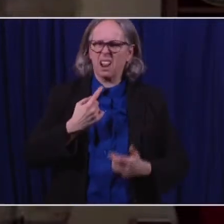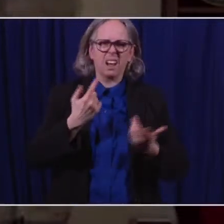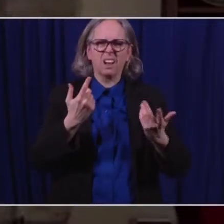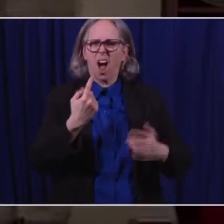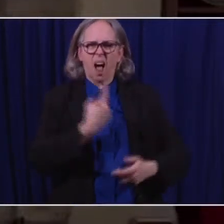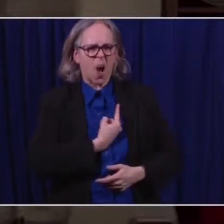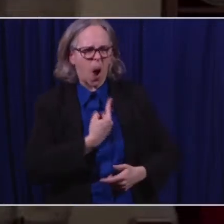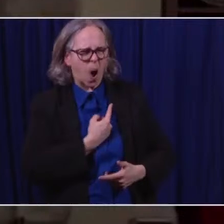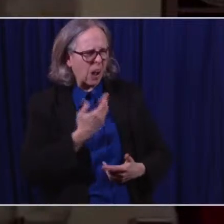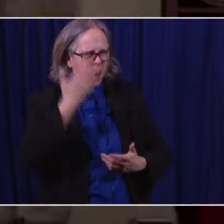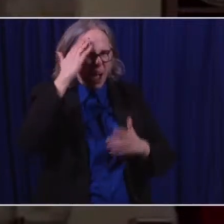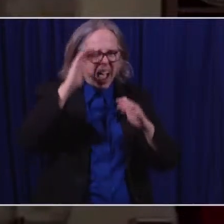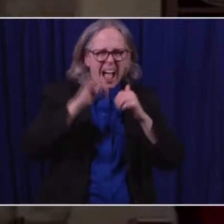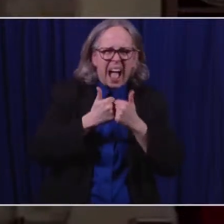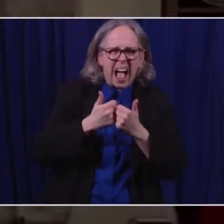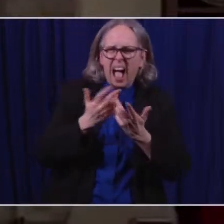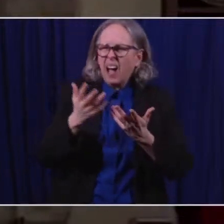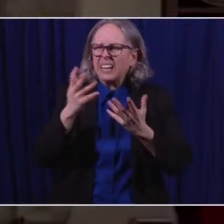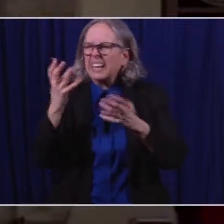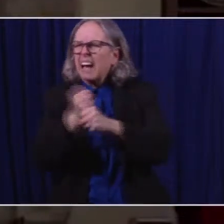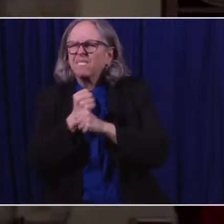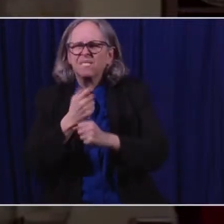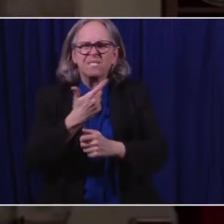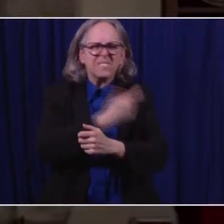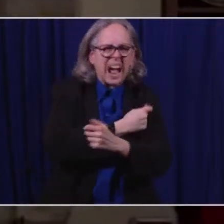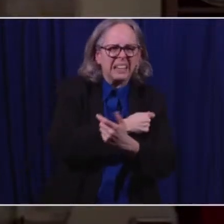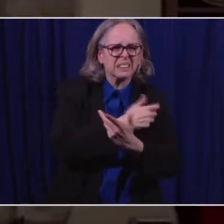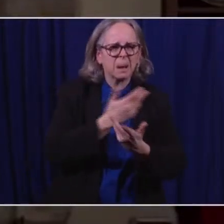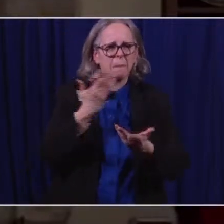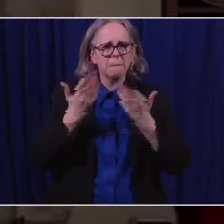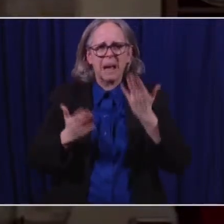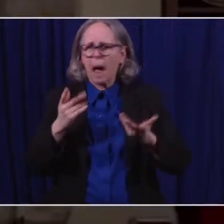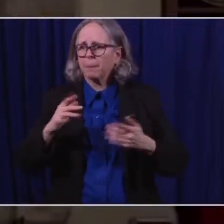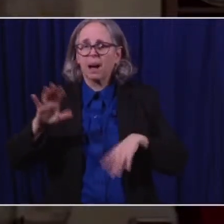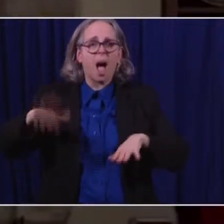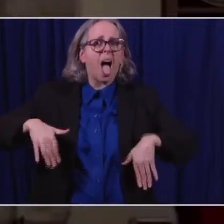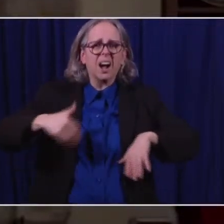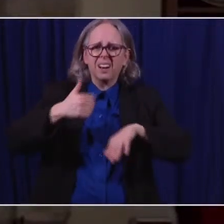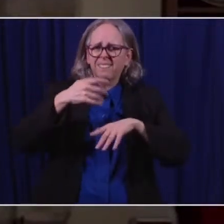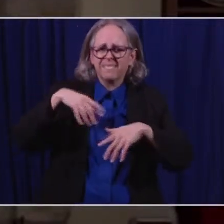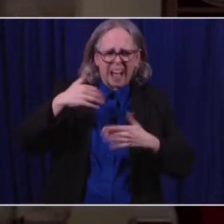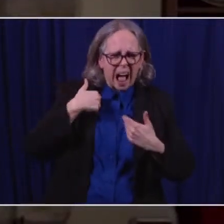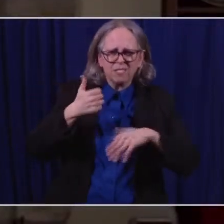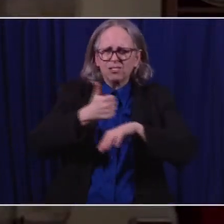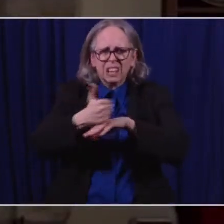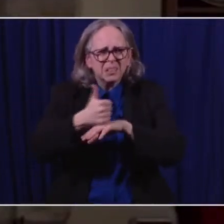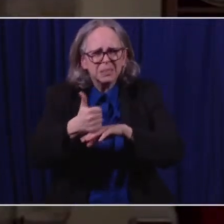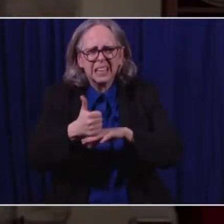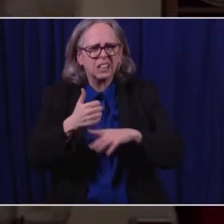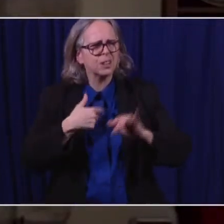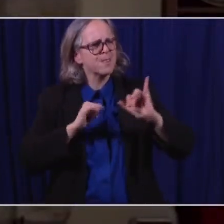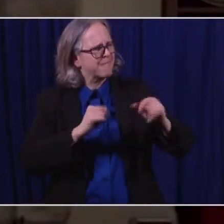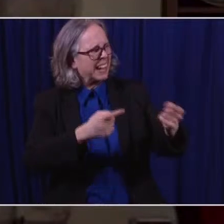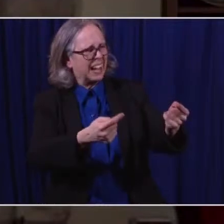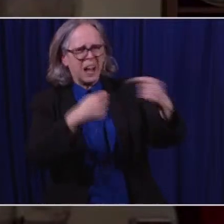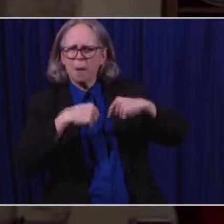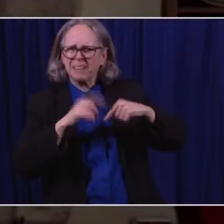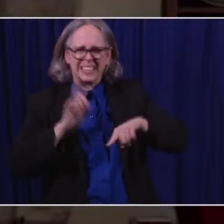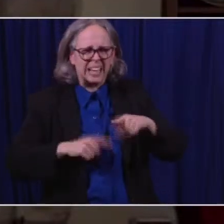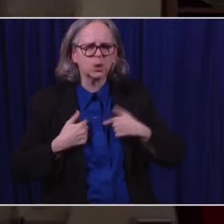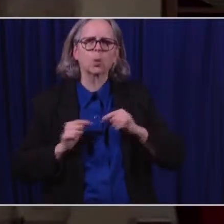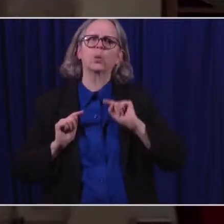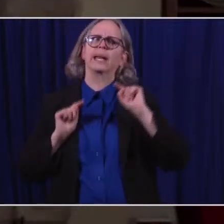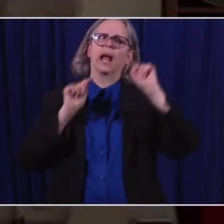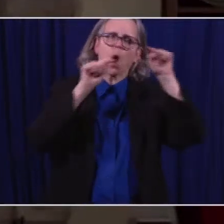vaccine, and potential barriers to accessing the vaccine. Our team is concentrating efforts to get these residents vaccinated and is working